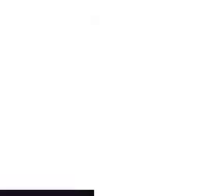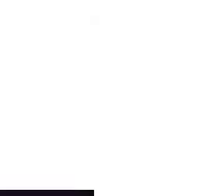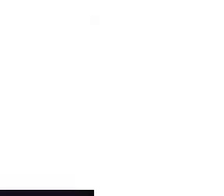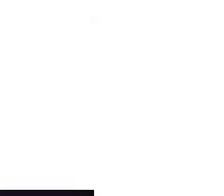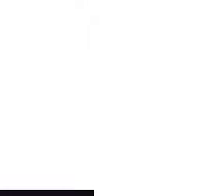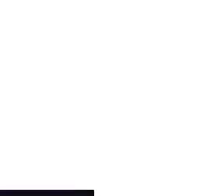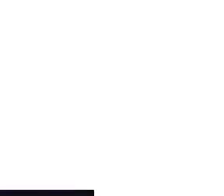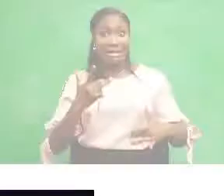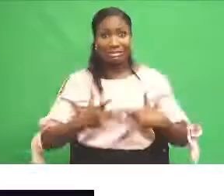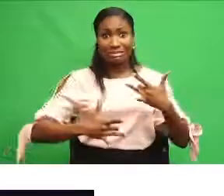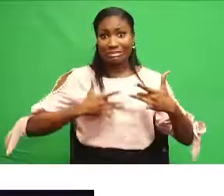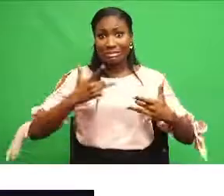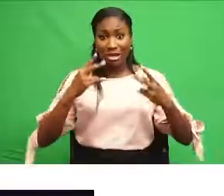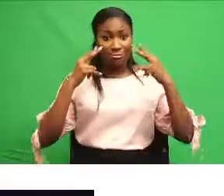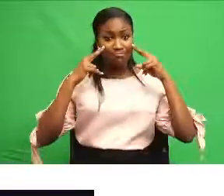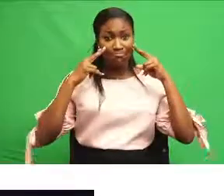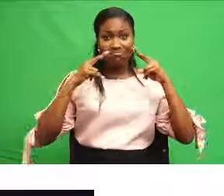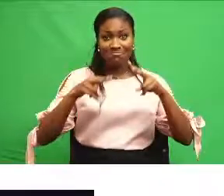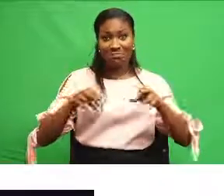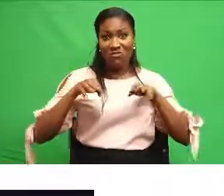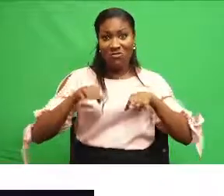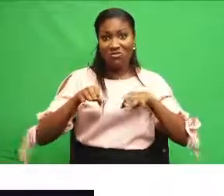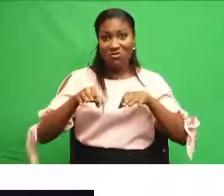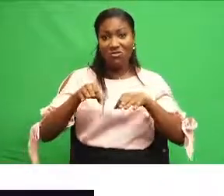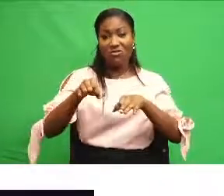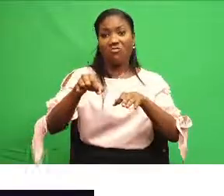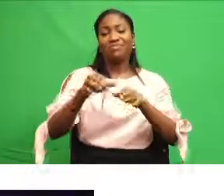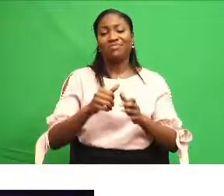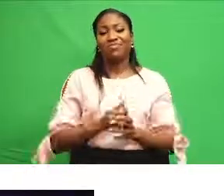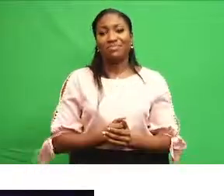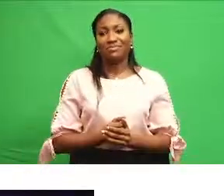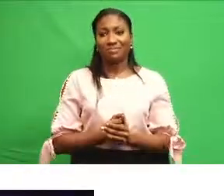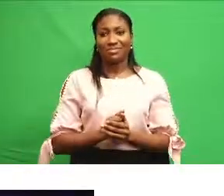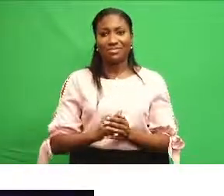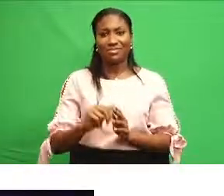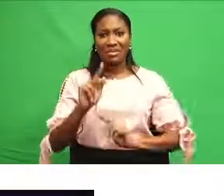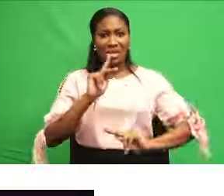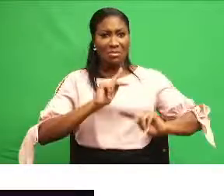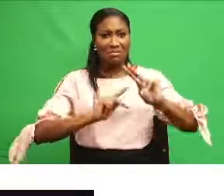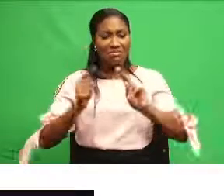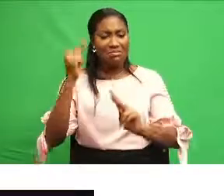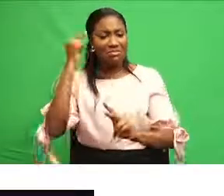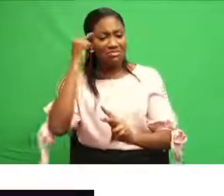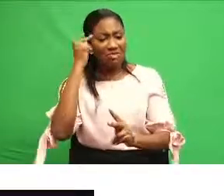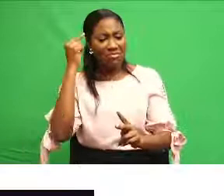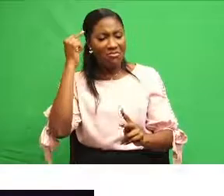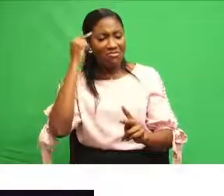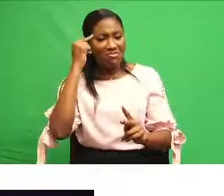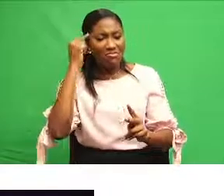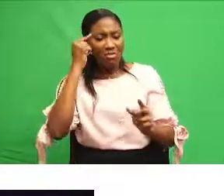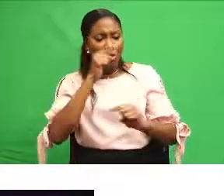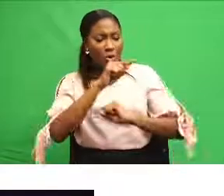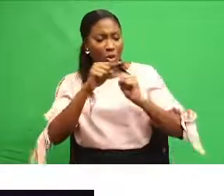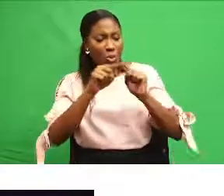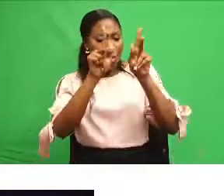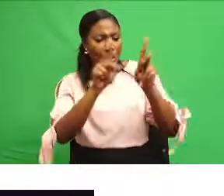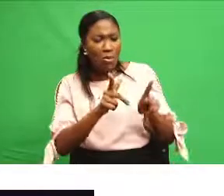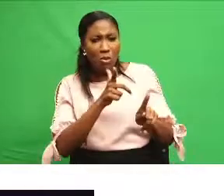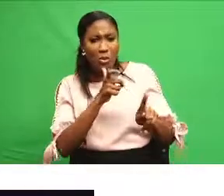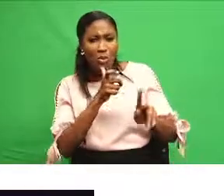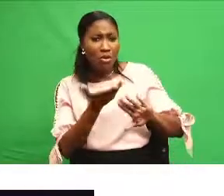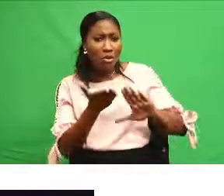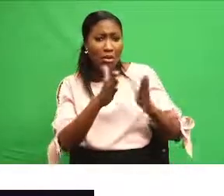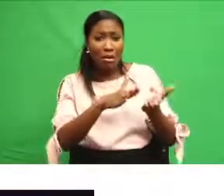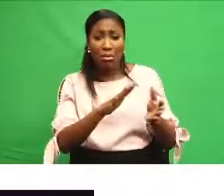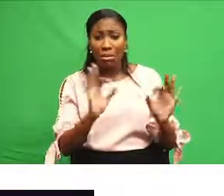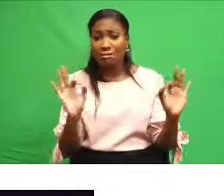woe. There throbbed not there a thought which pierced the pole.